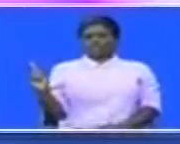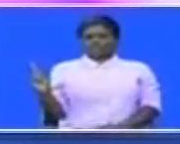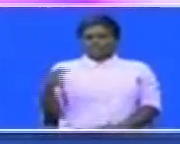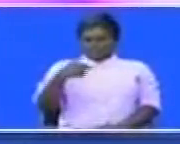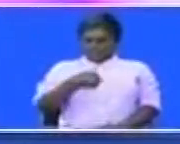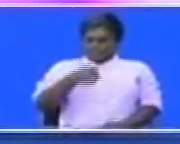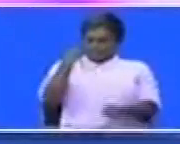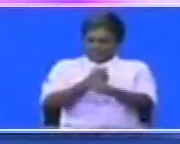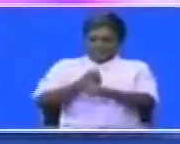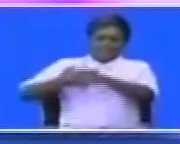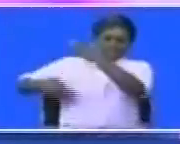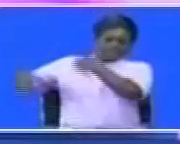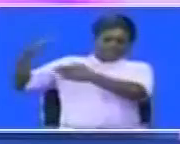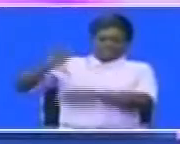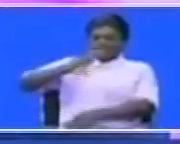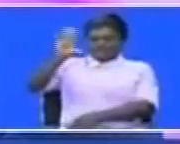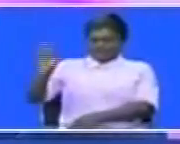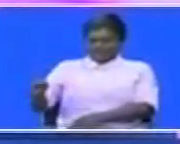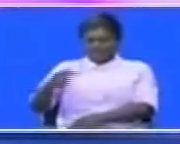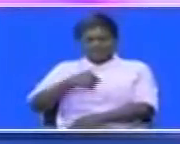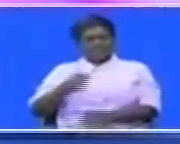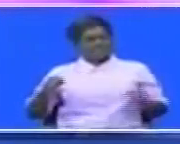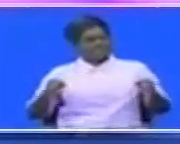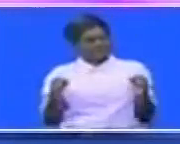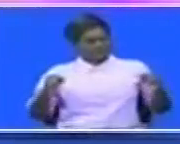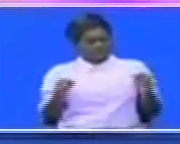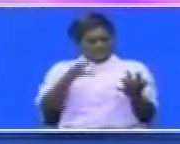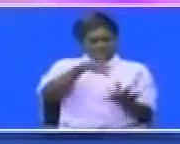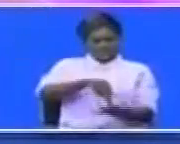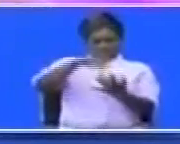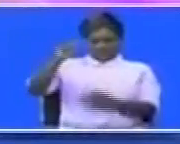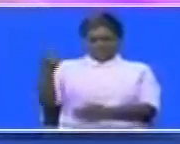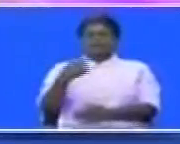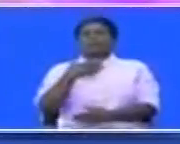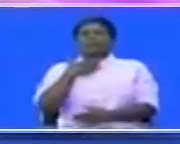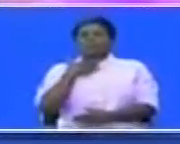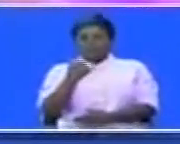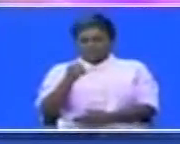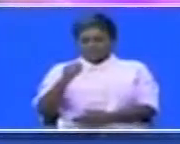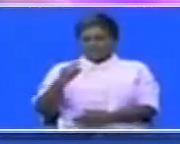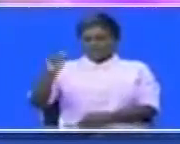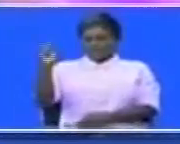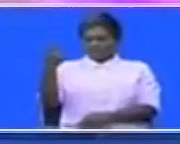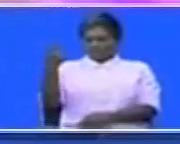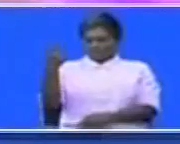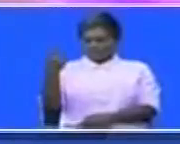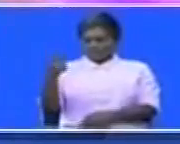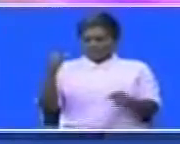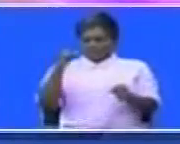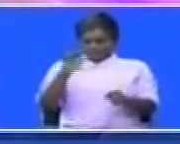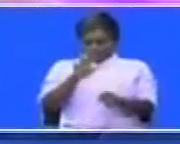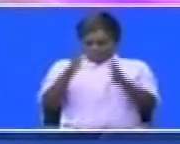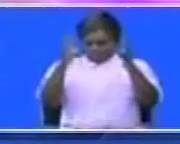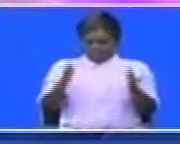make history for now the whole of Africa. Seeing as I've already made history for Kenya, I want to put Africa, Kenya, mainly Kenya, back on the